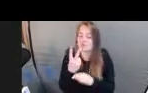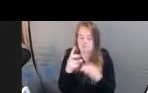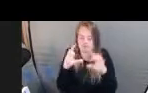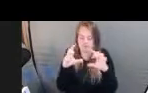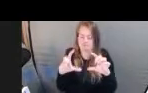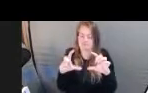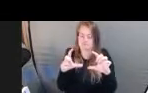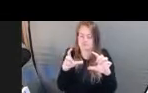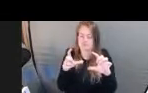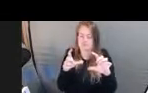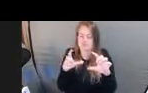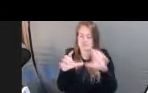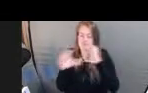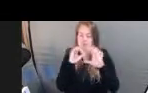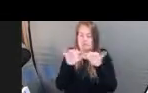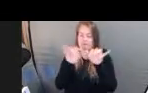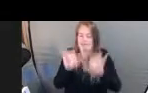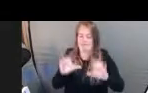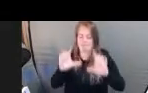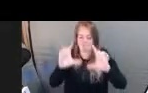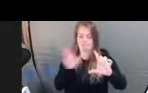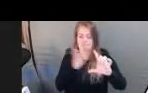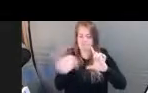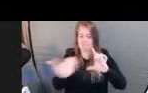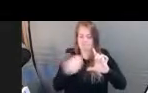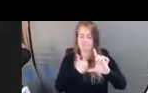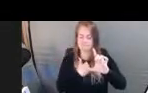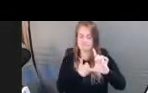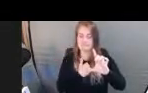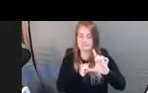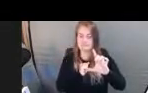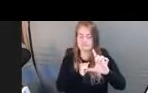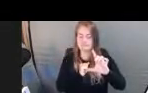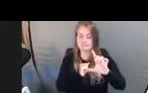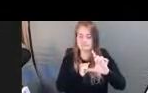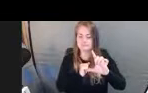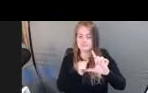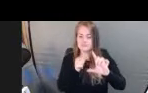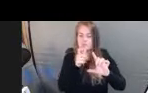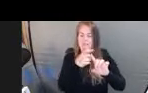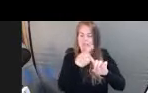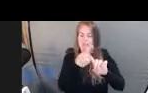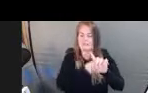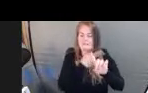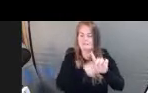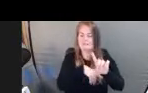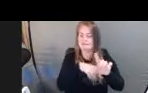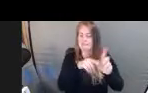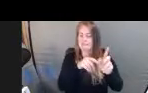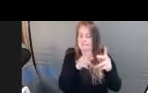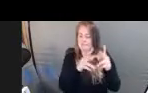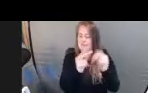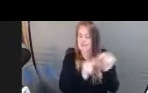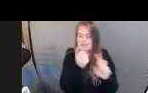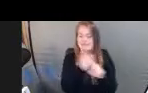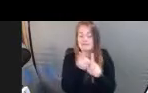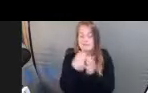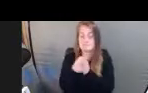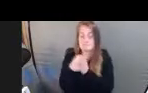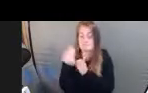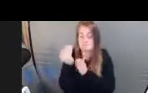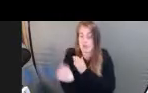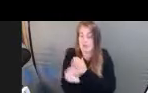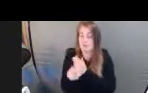dual-way communication system. The person who was the leaser of the Take Five took it upon themselves to buy one of these